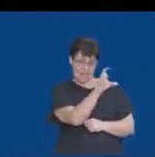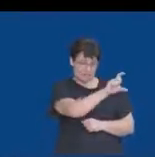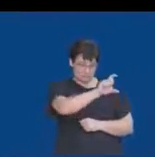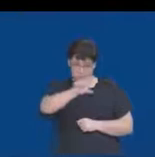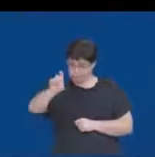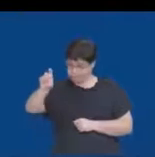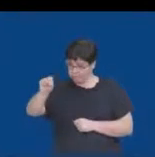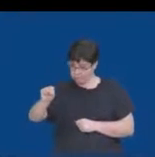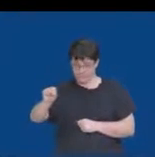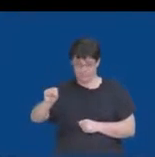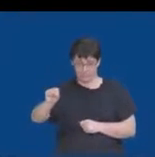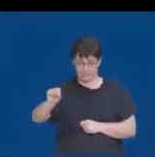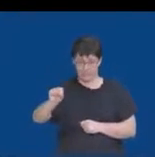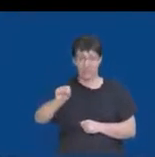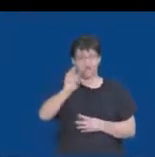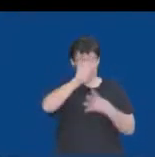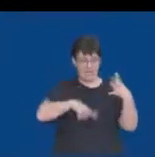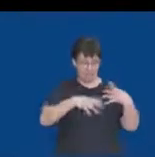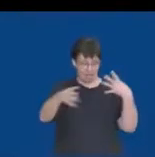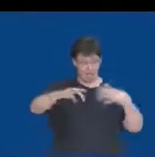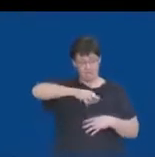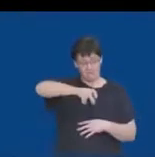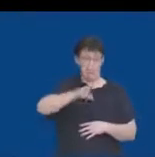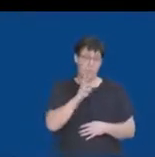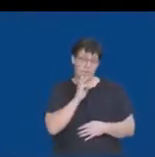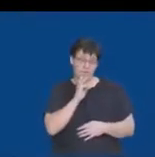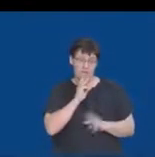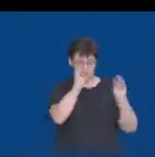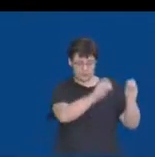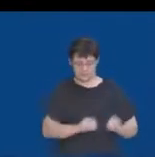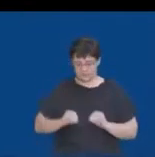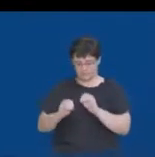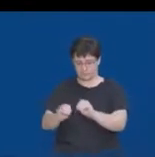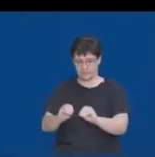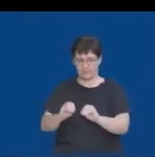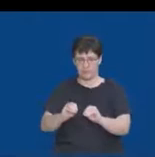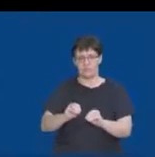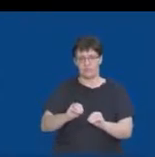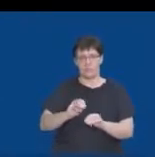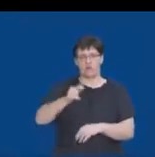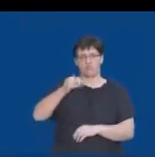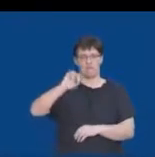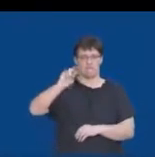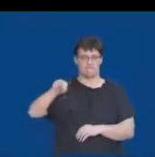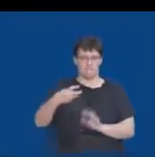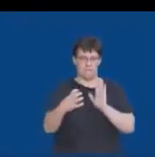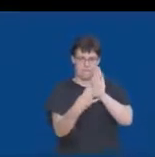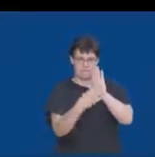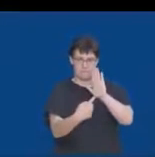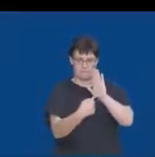of the table and they've drawn it into a graph.